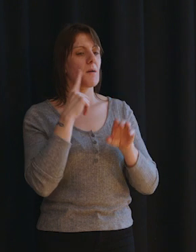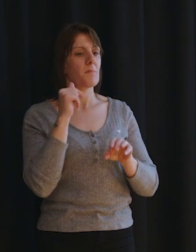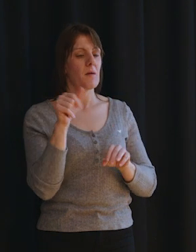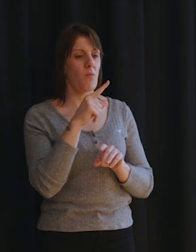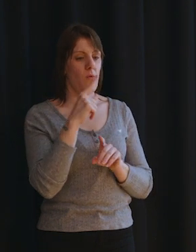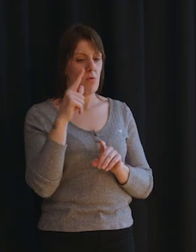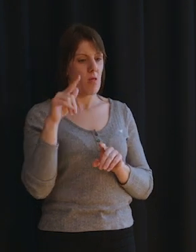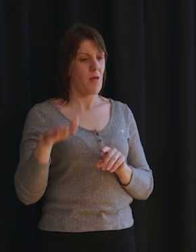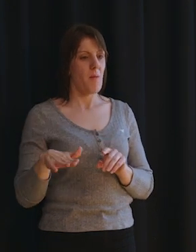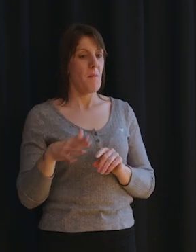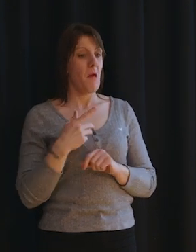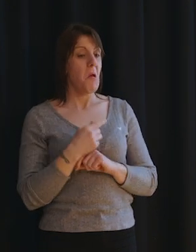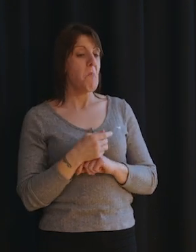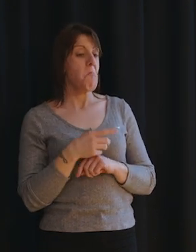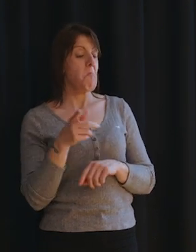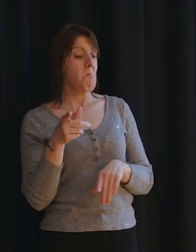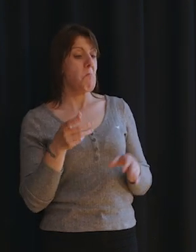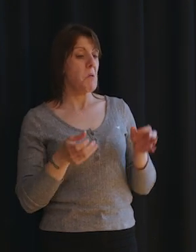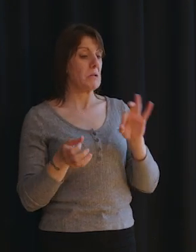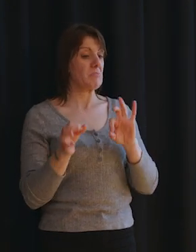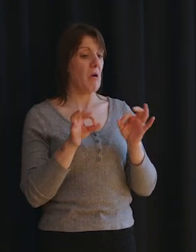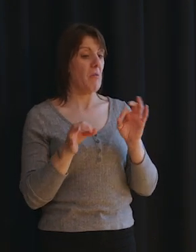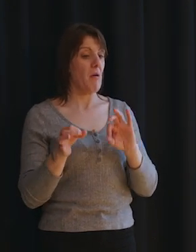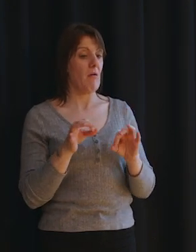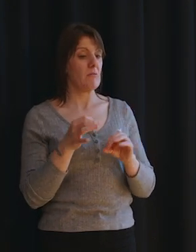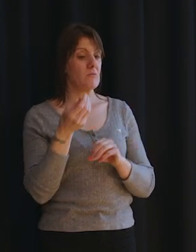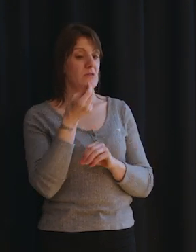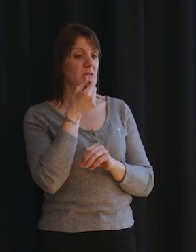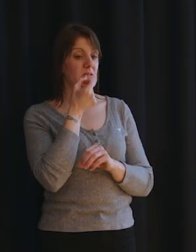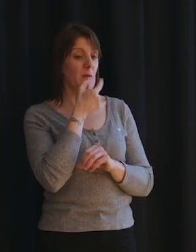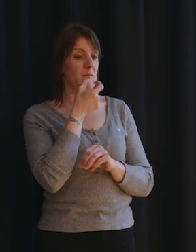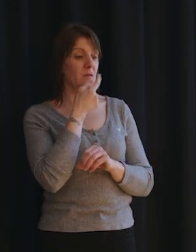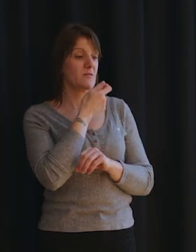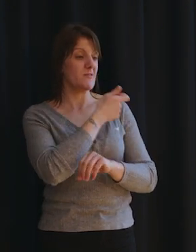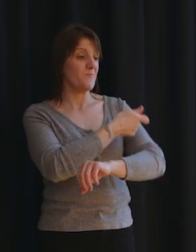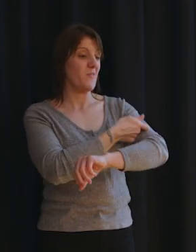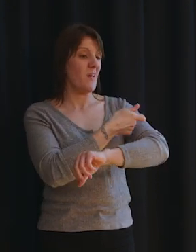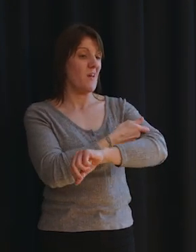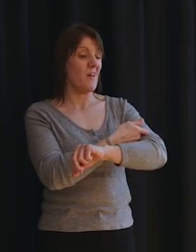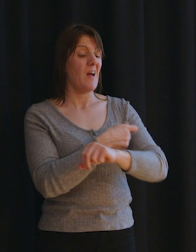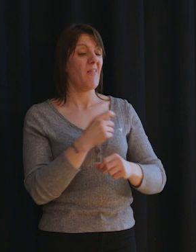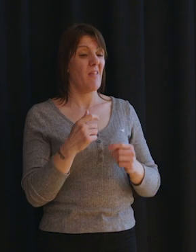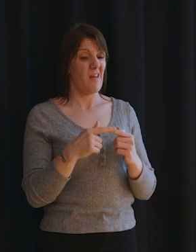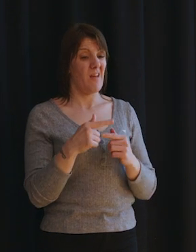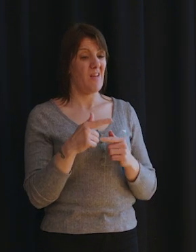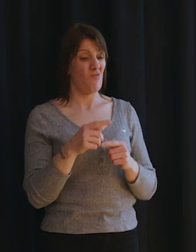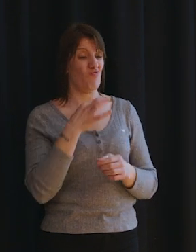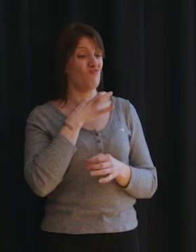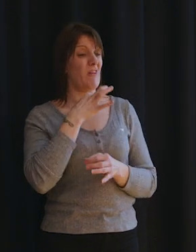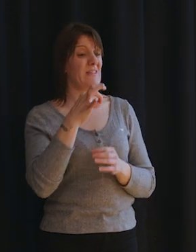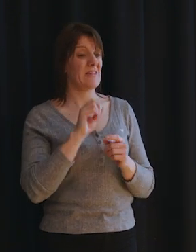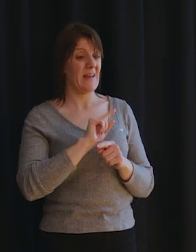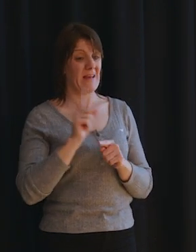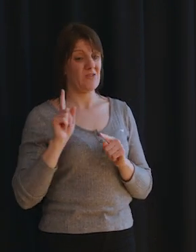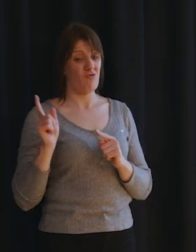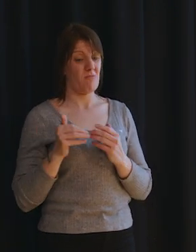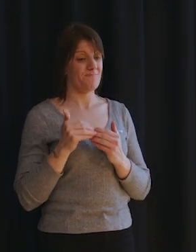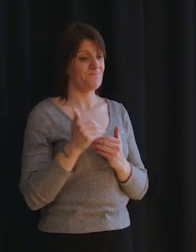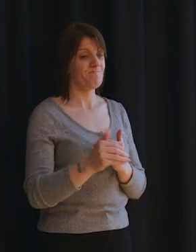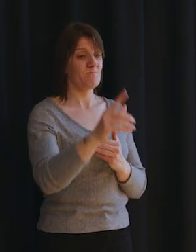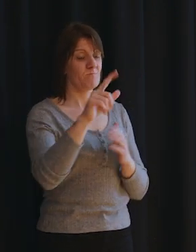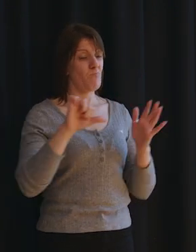may experiment with substances, and they are also at great risk of developing problematic substance use as well.